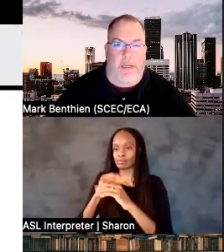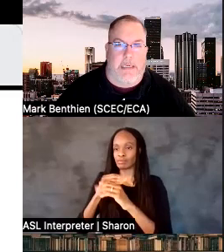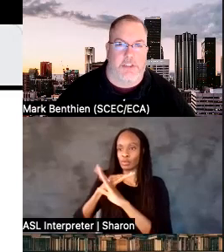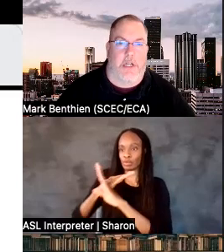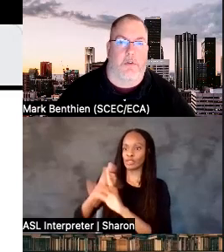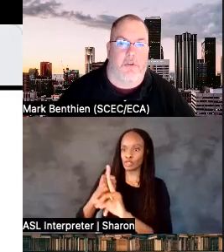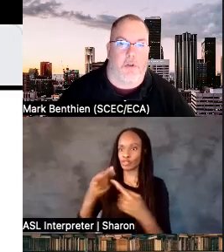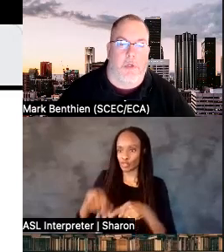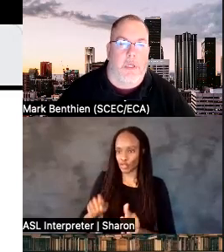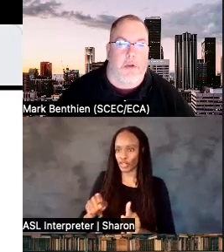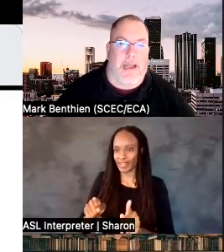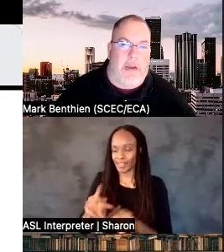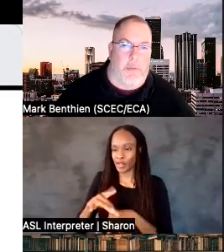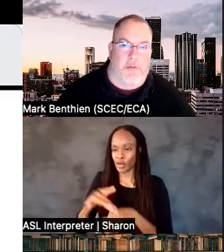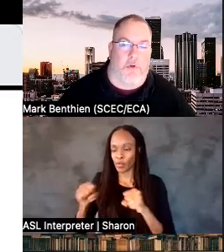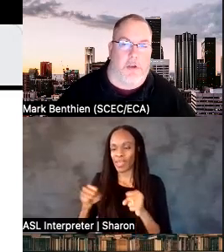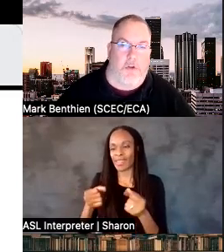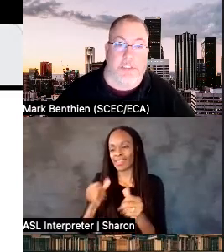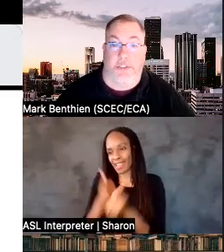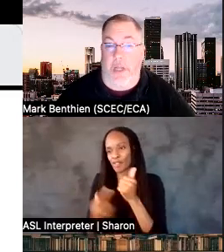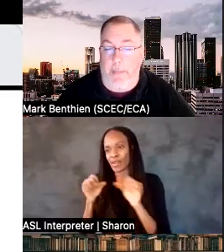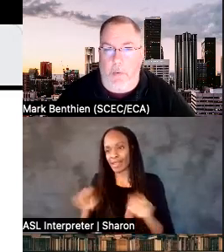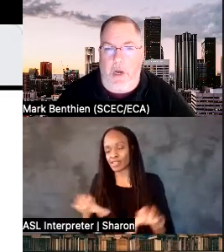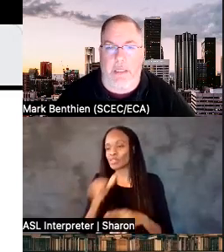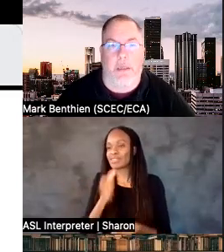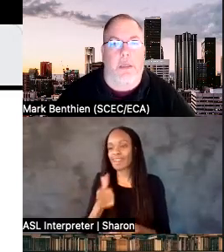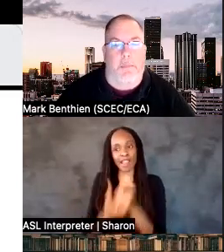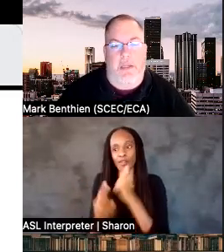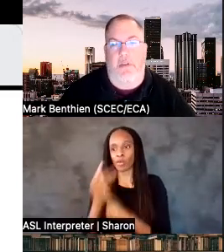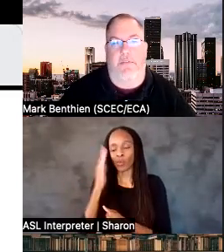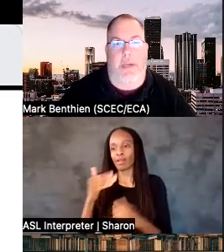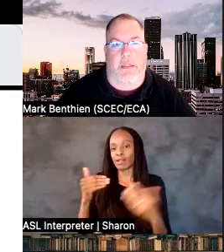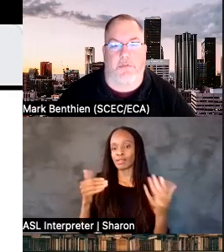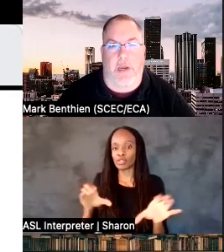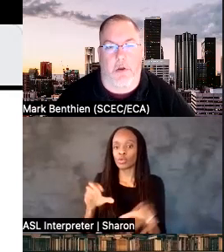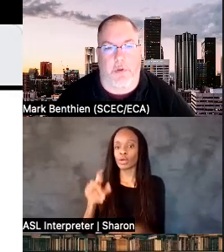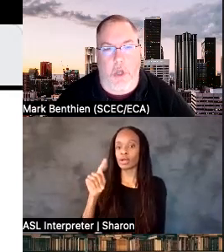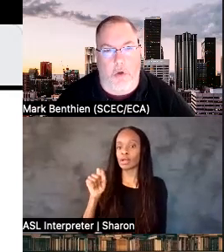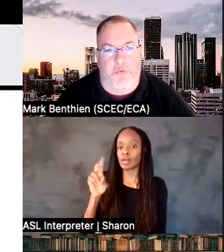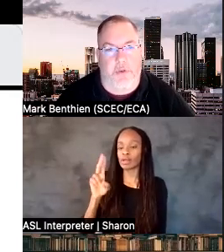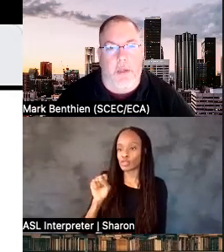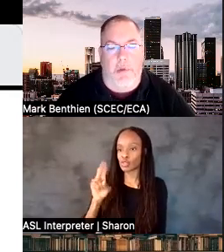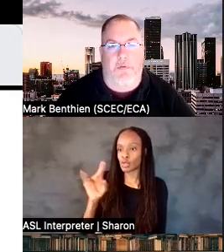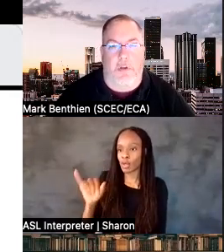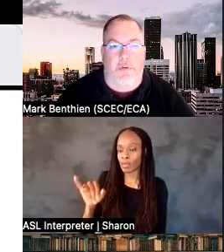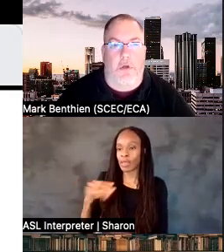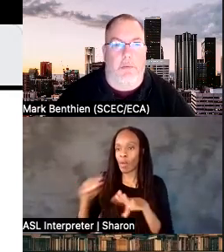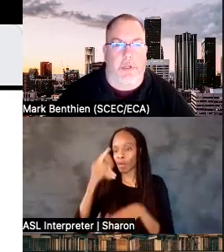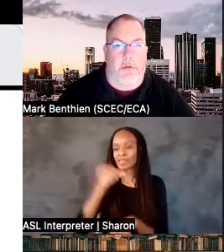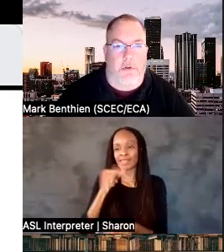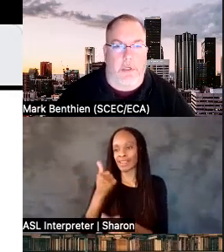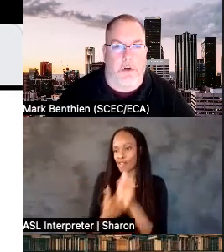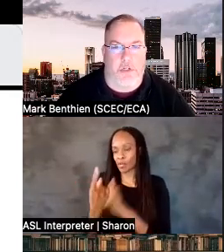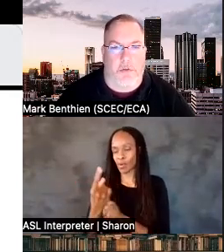that everybody can generally do. Not everyone's going to do a tsunami walk because not everybody lives right near the coast. But if you do,